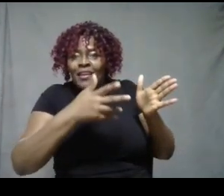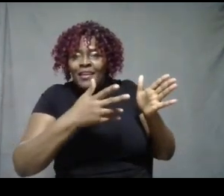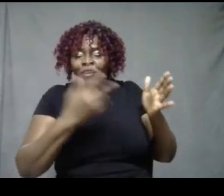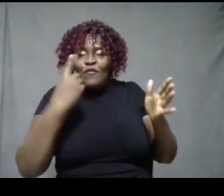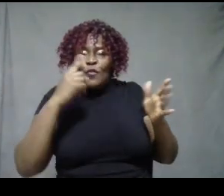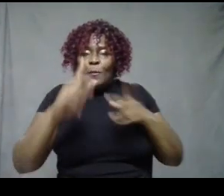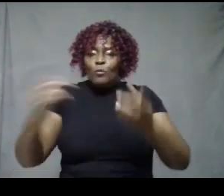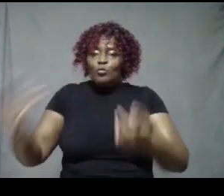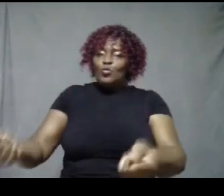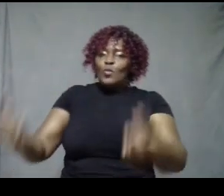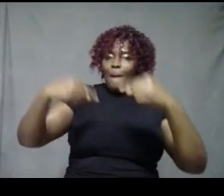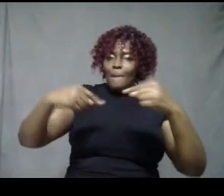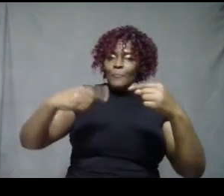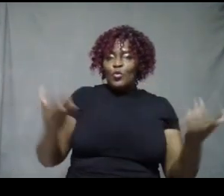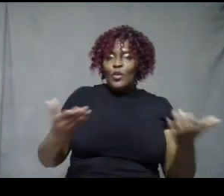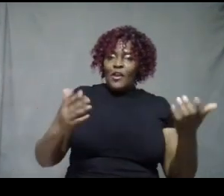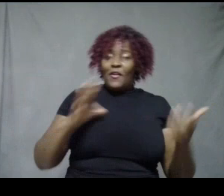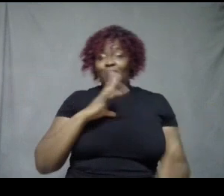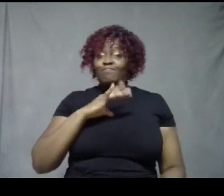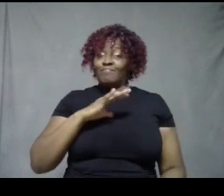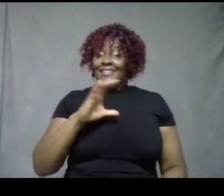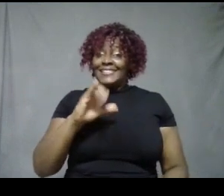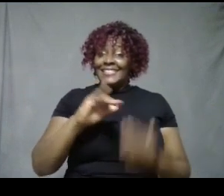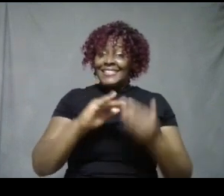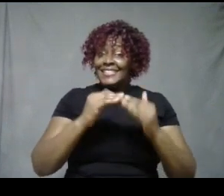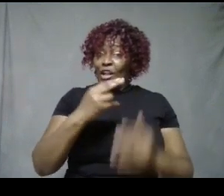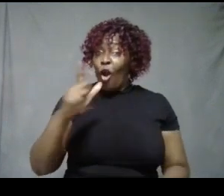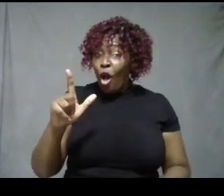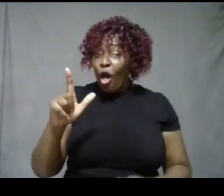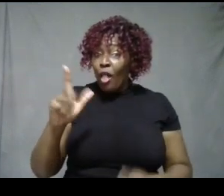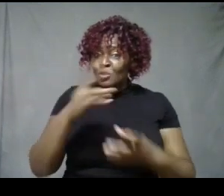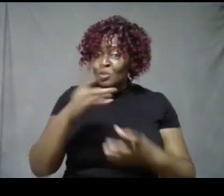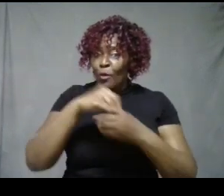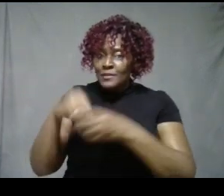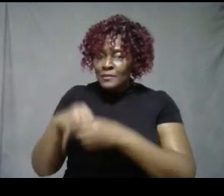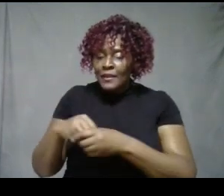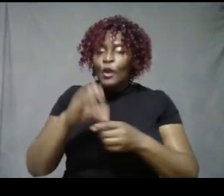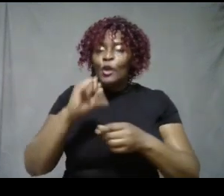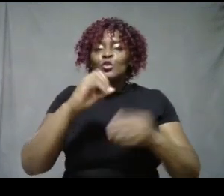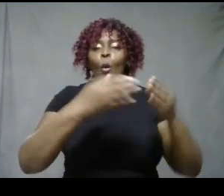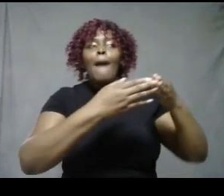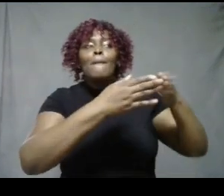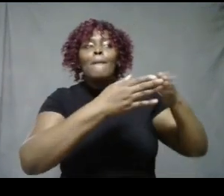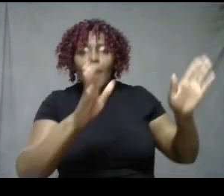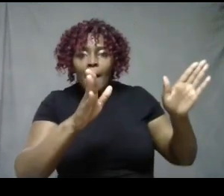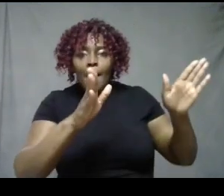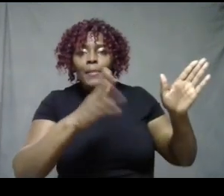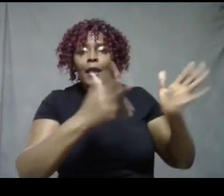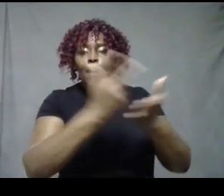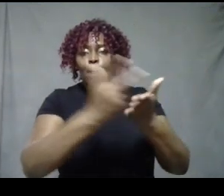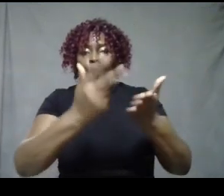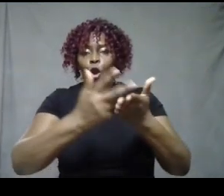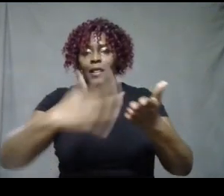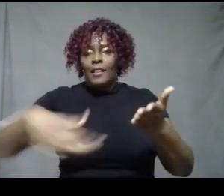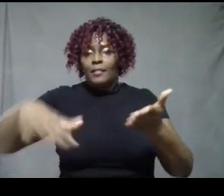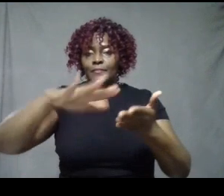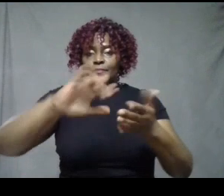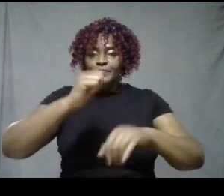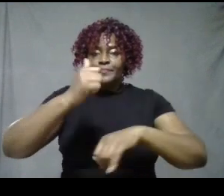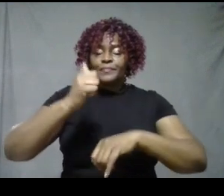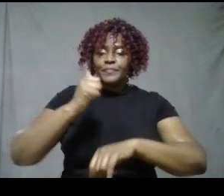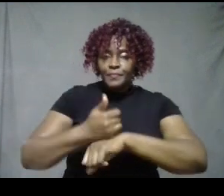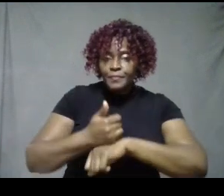you have and participate. So a public parking lot, surface parking lot, was in place, and